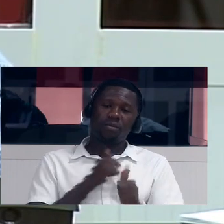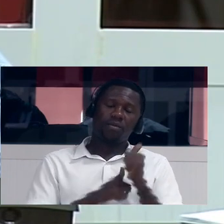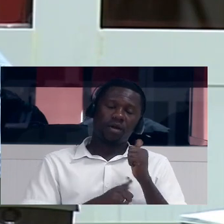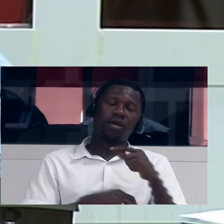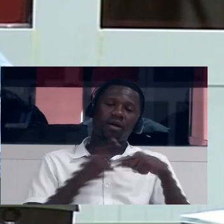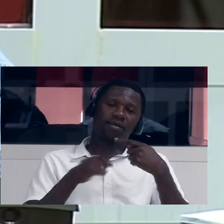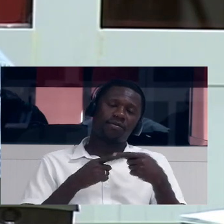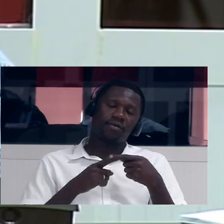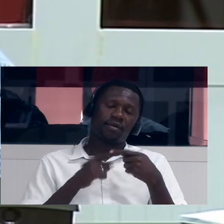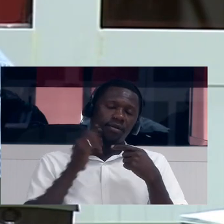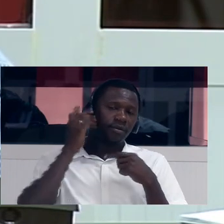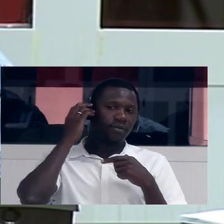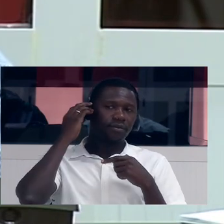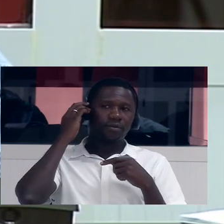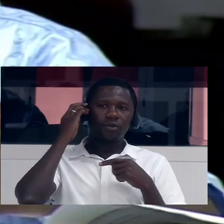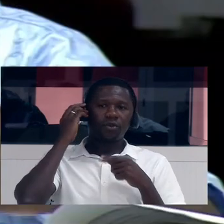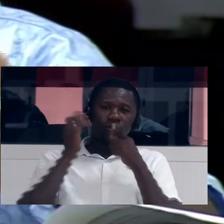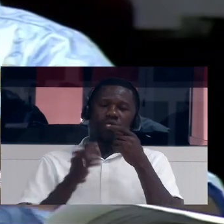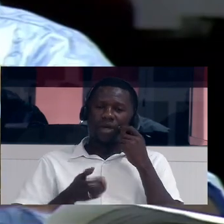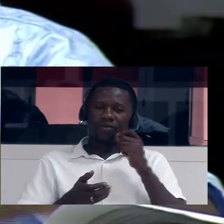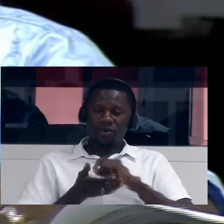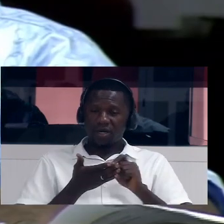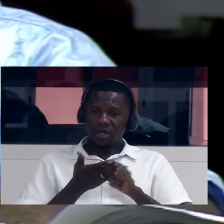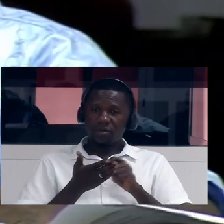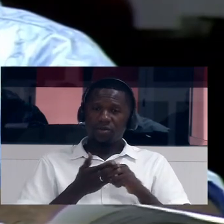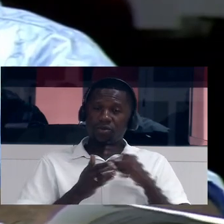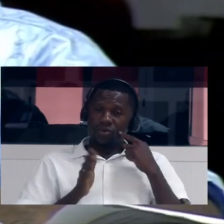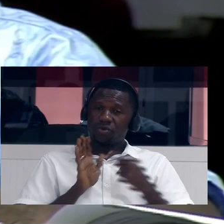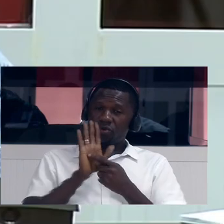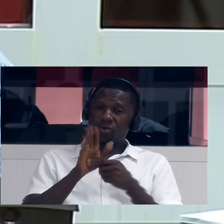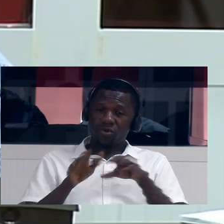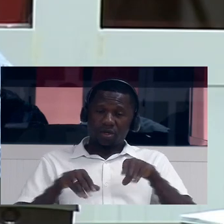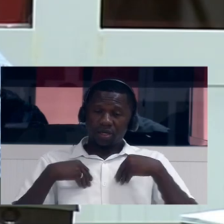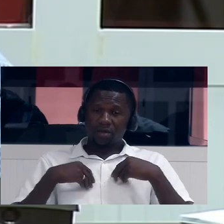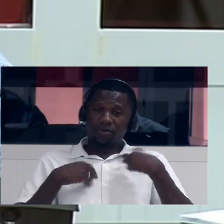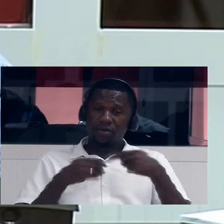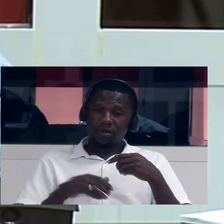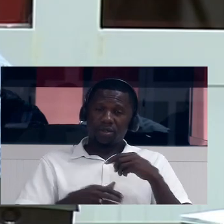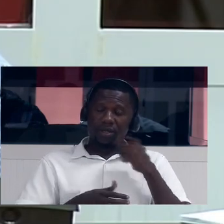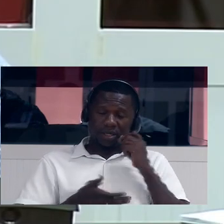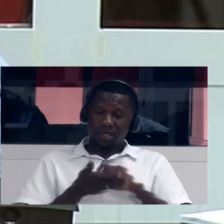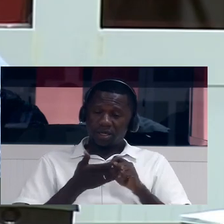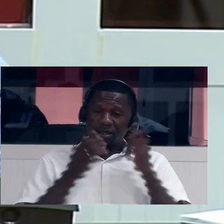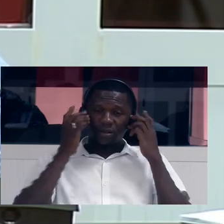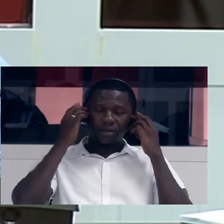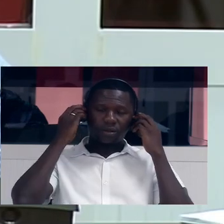after... Do you have to write to indicate acceptance of the offer? Yes, but I didn't do it